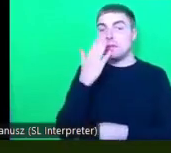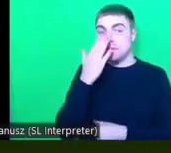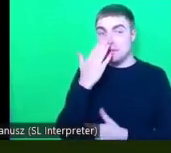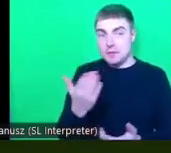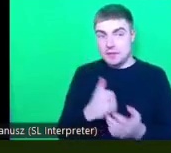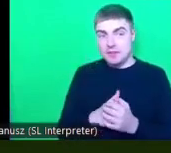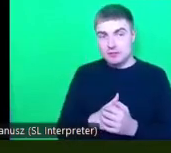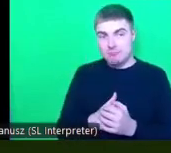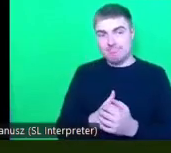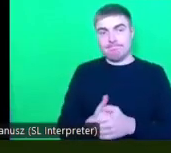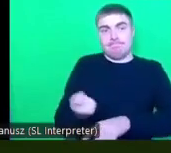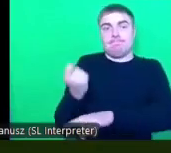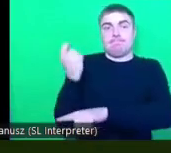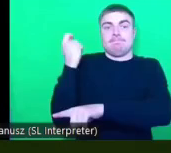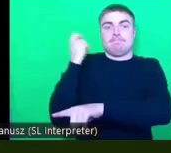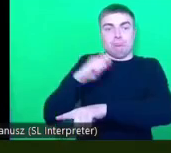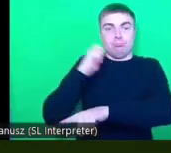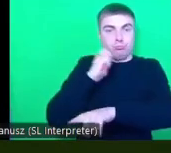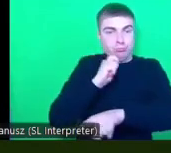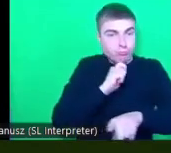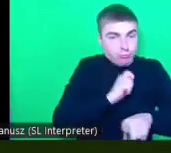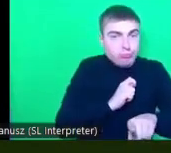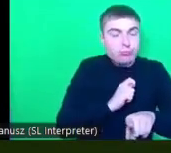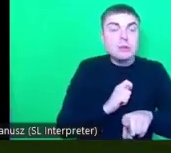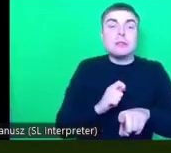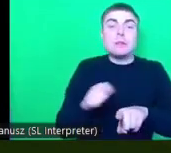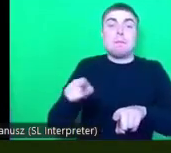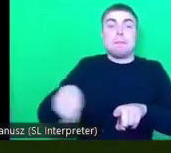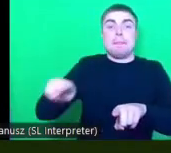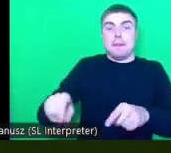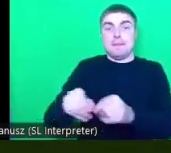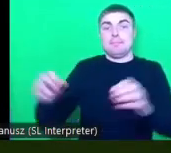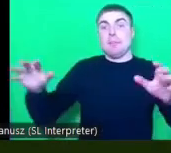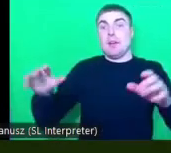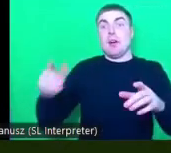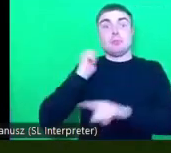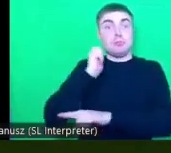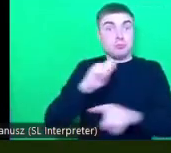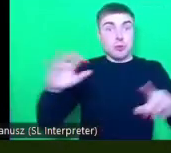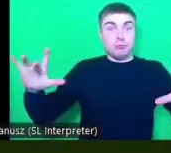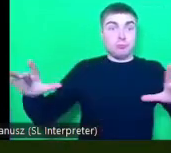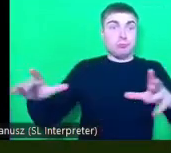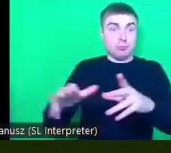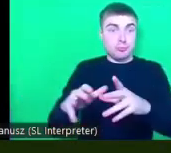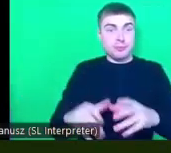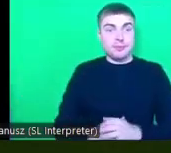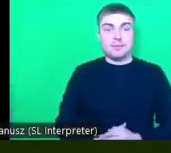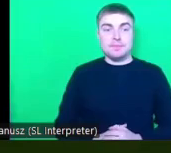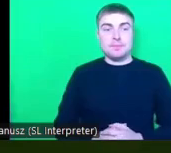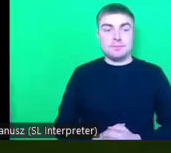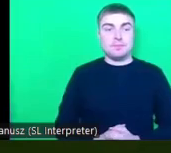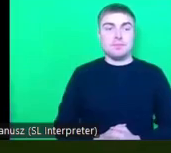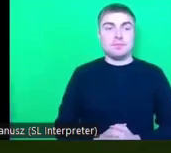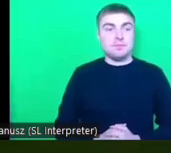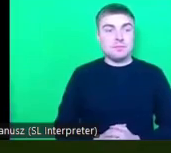the strength of those interactions. So it may be affected by the compensatory mortality. So if predators